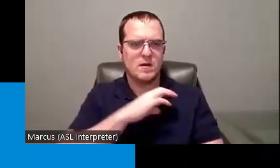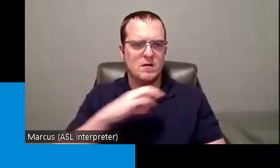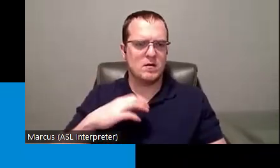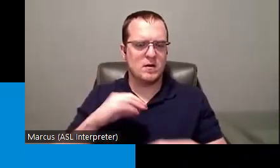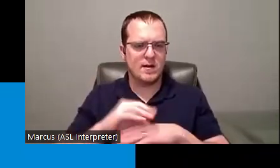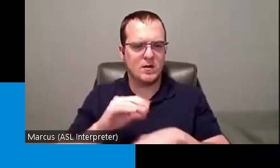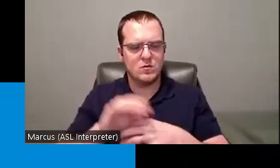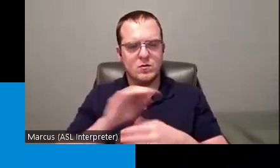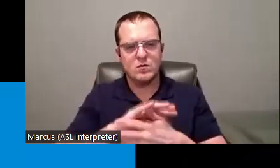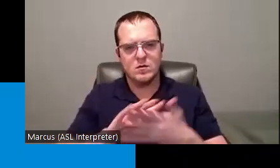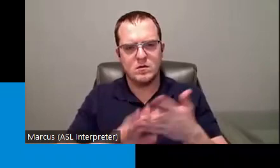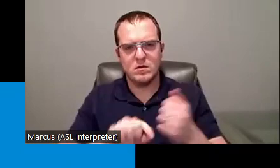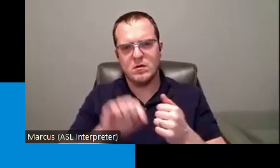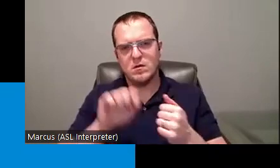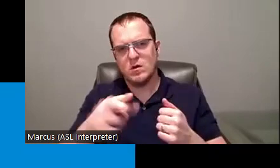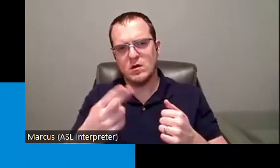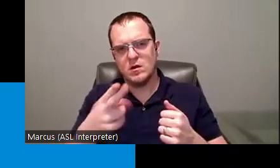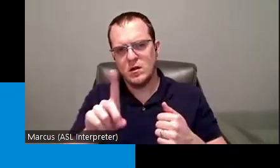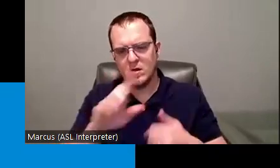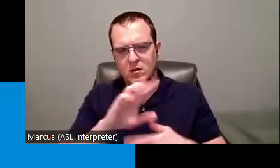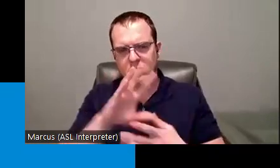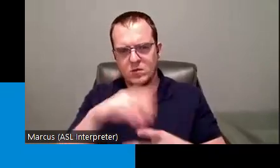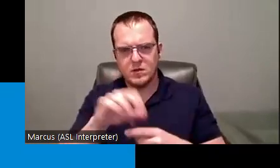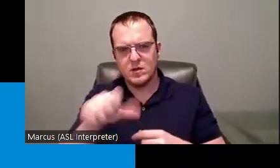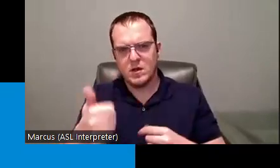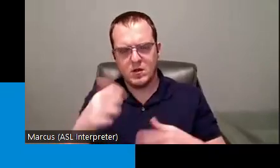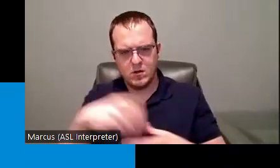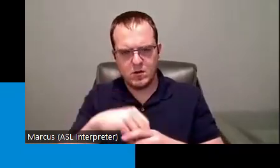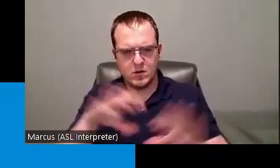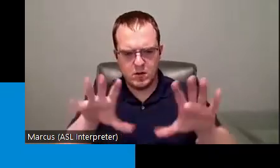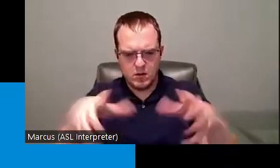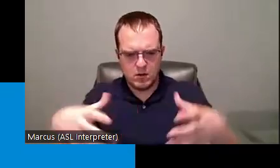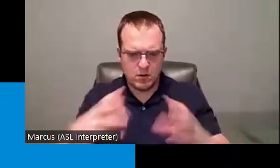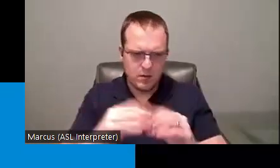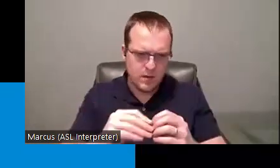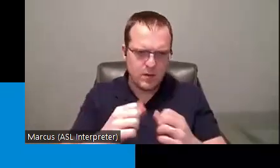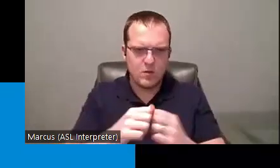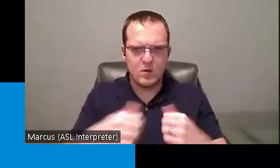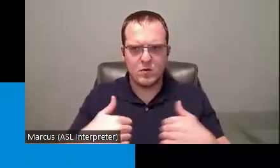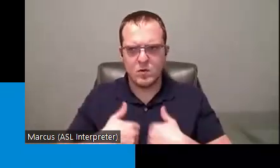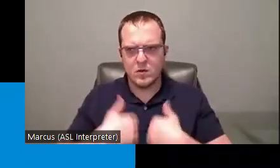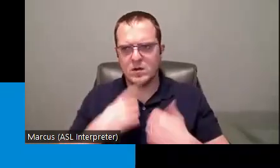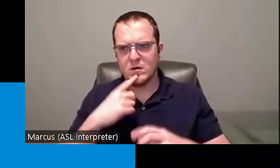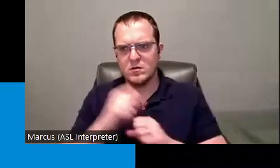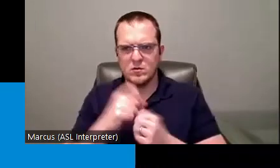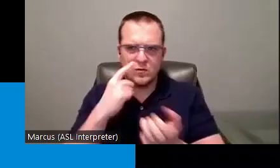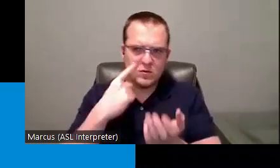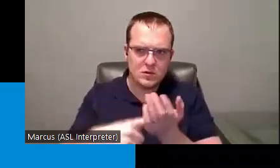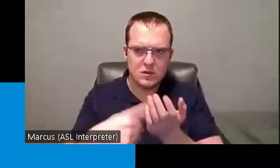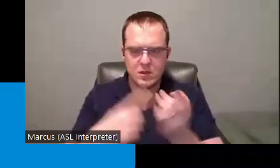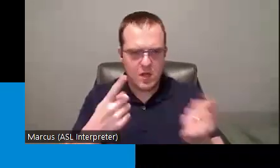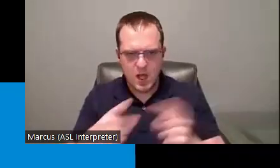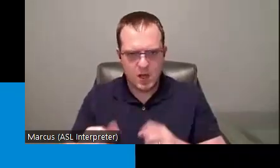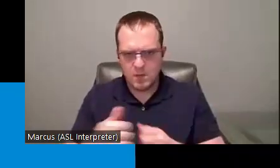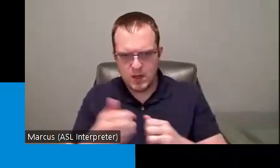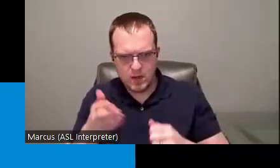Walton, we've asked HUD to attend, and a number of the stakeholders to meet with us and the residents at Kaylori Irvis to discuss what is going on